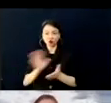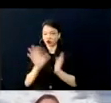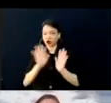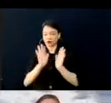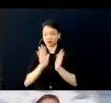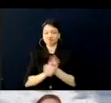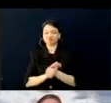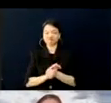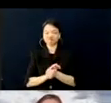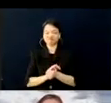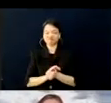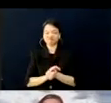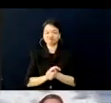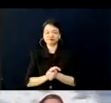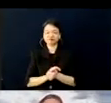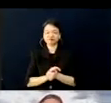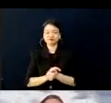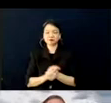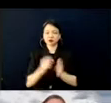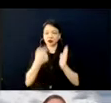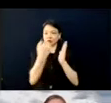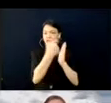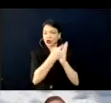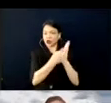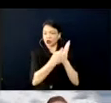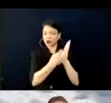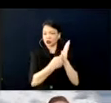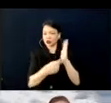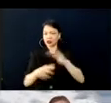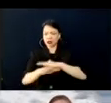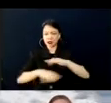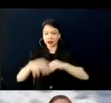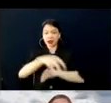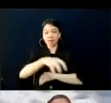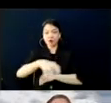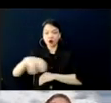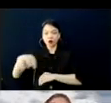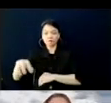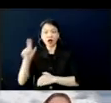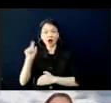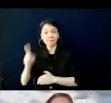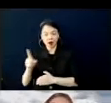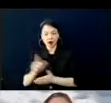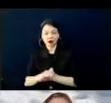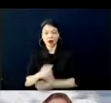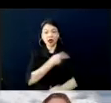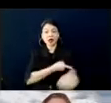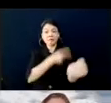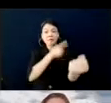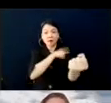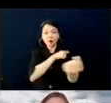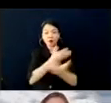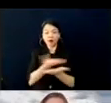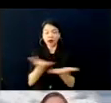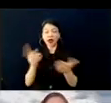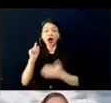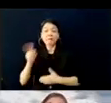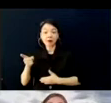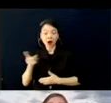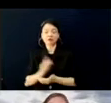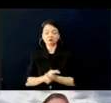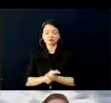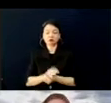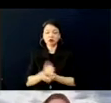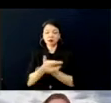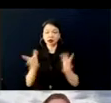demographic characteristics of people is what are they capable of? What kinds of systems are they connected to? And what types